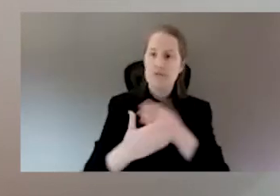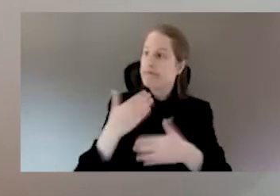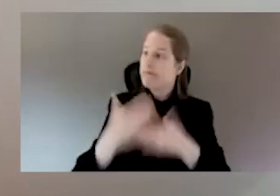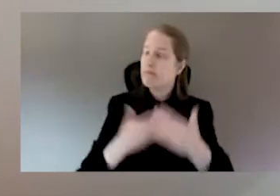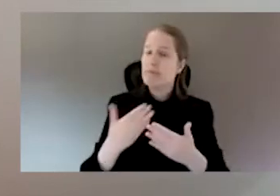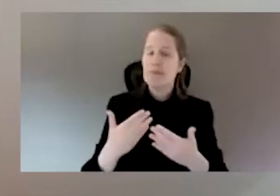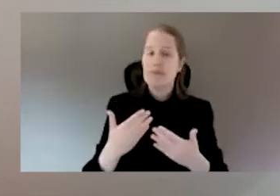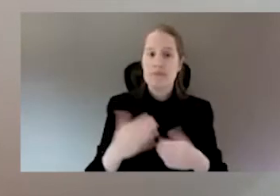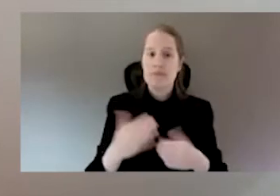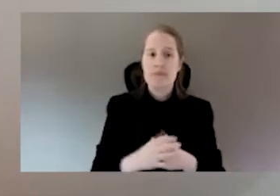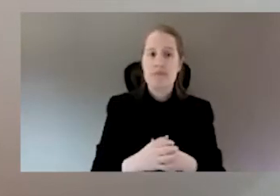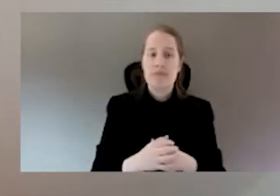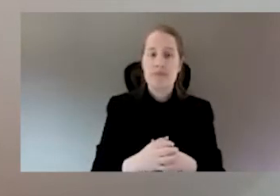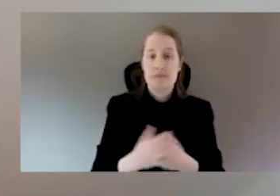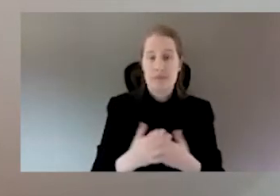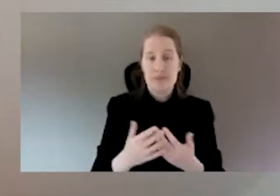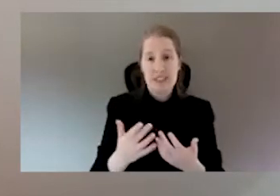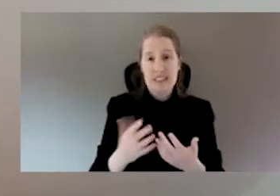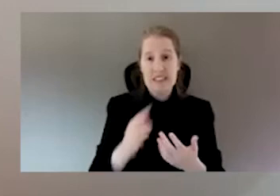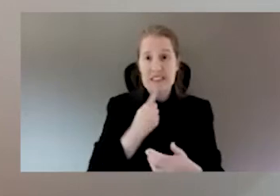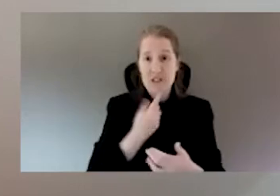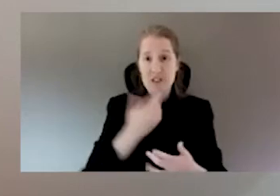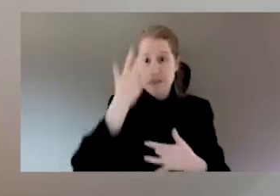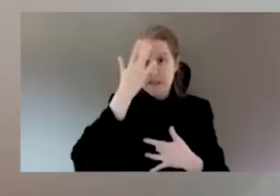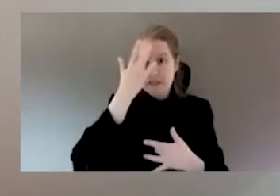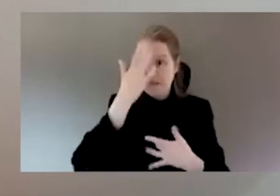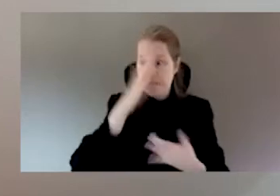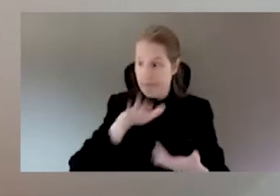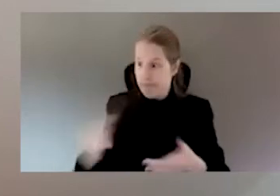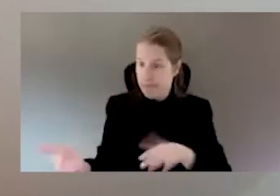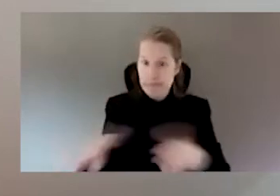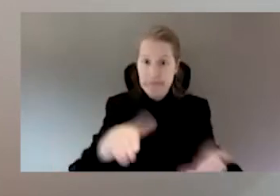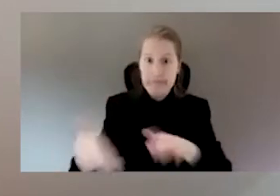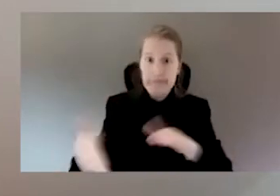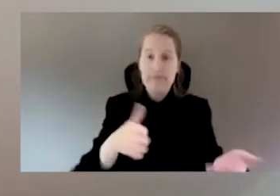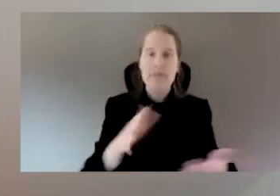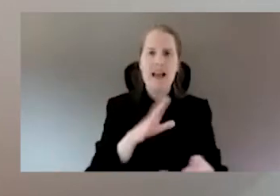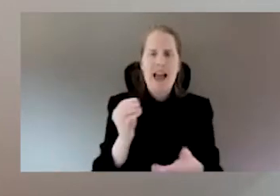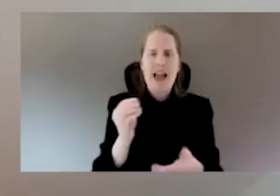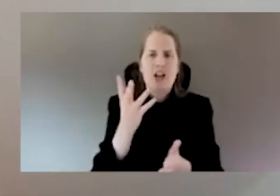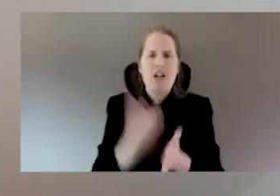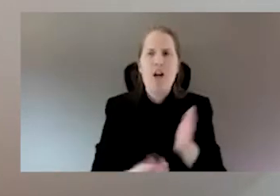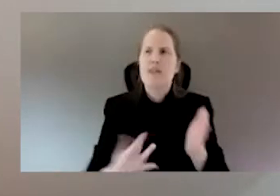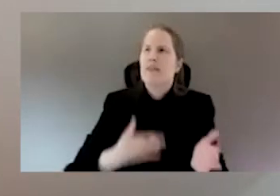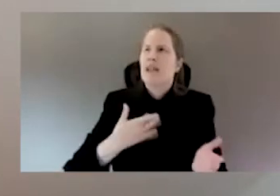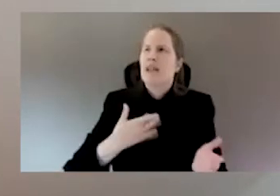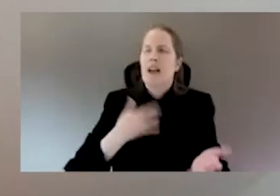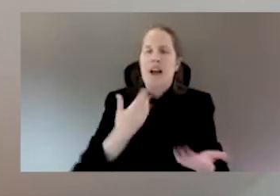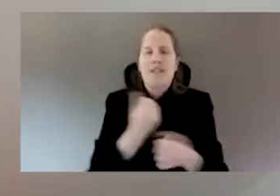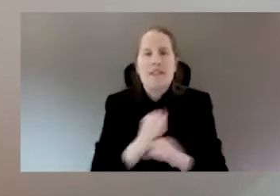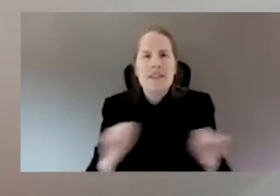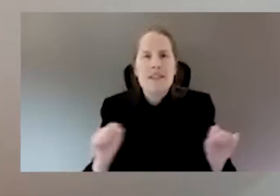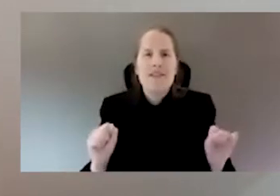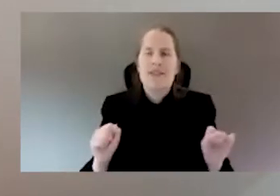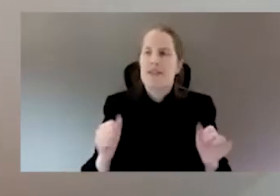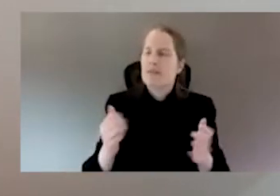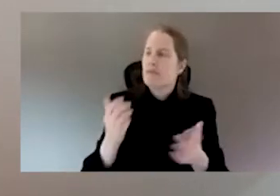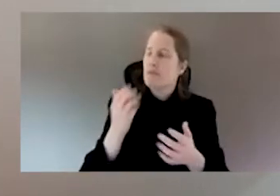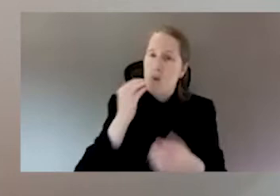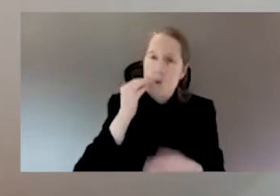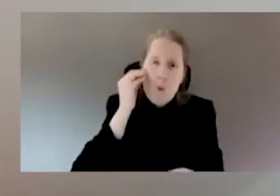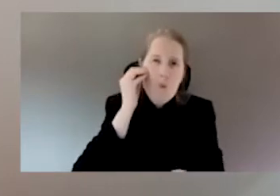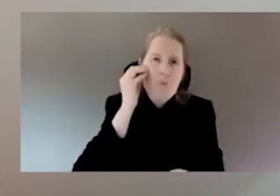deadly pandemic, tragic losses, including our sense of security, loss of home, loss of